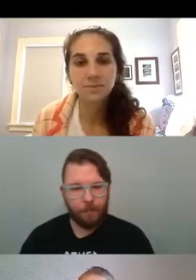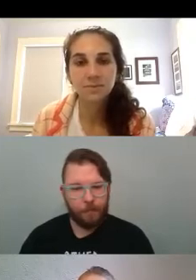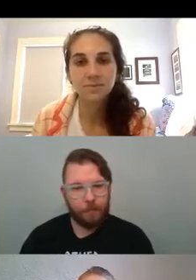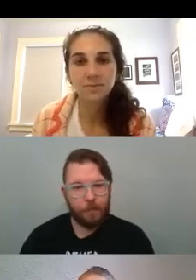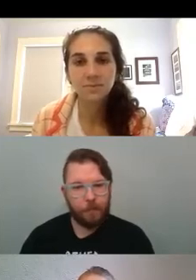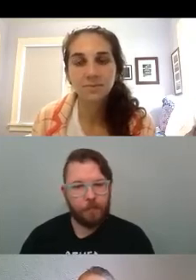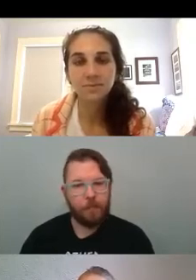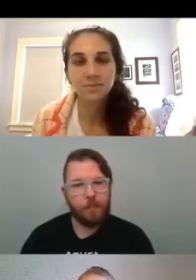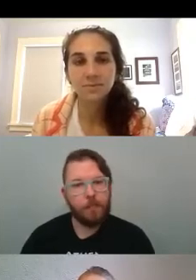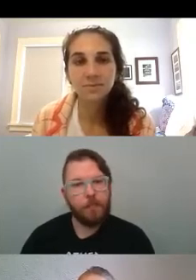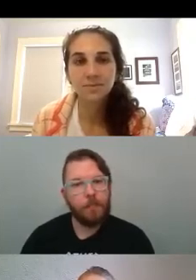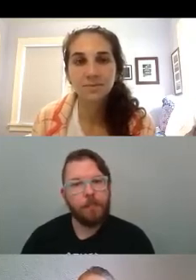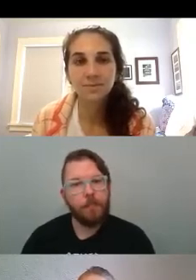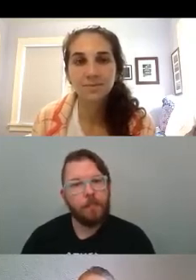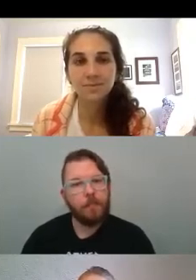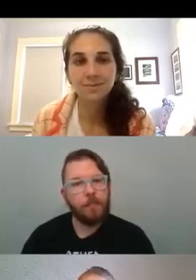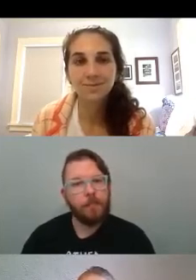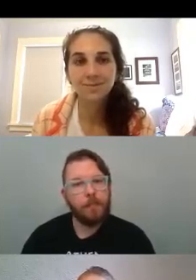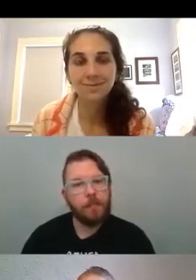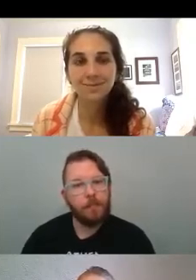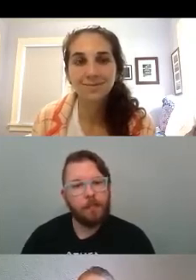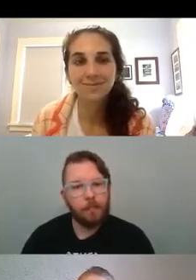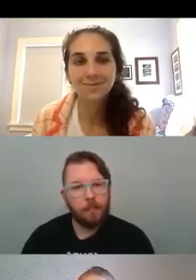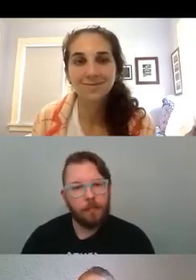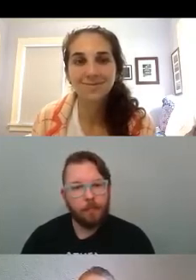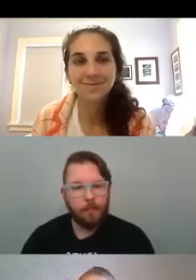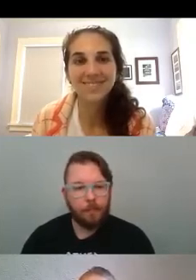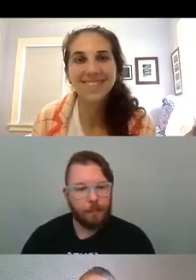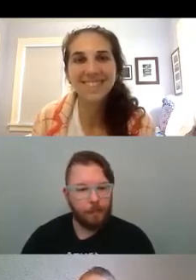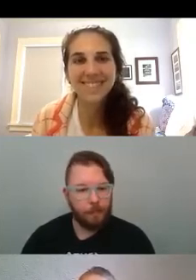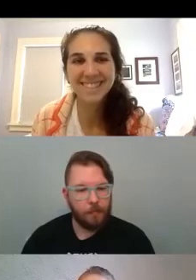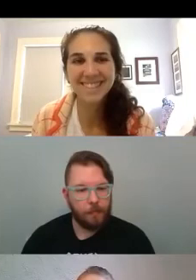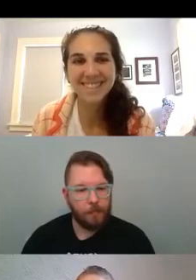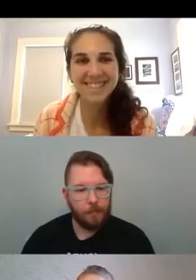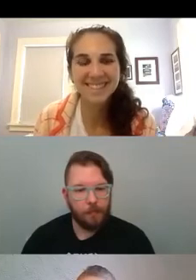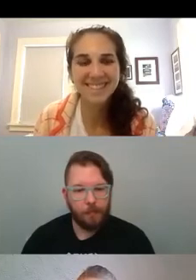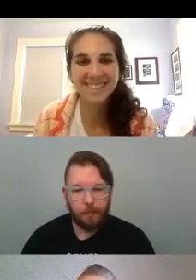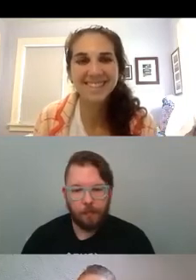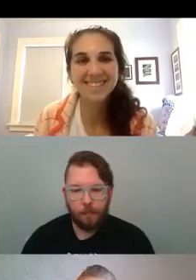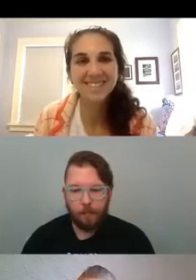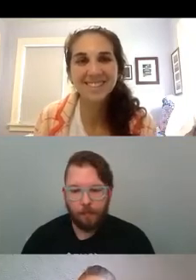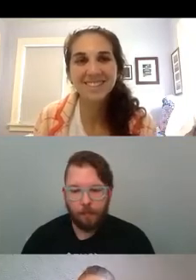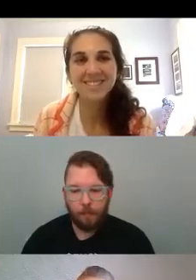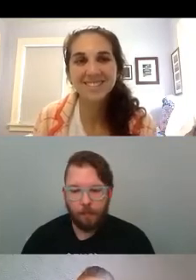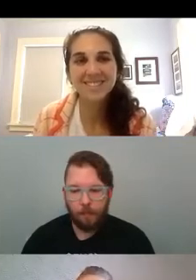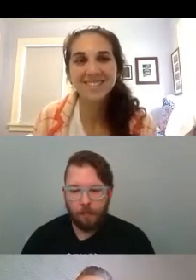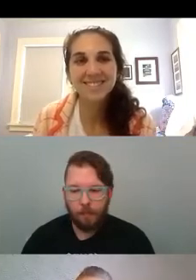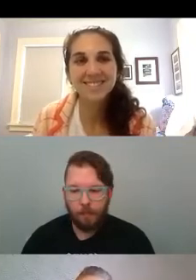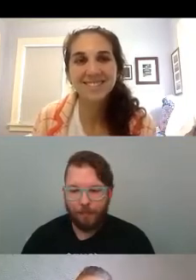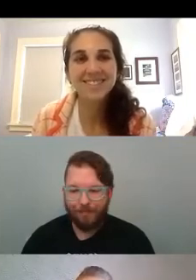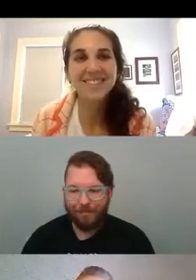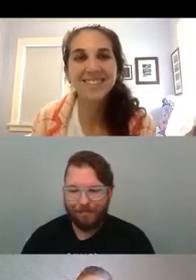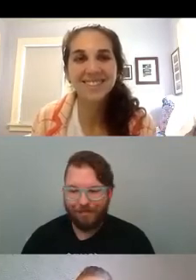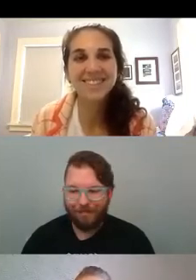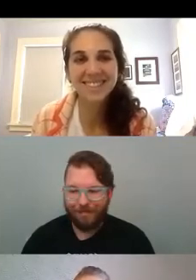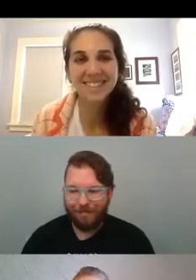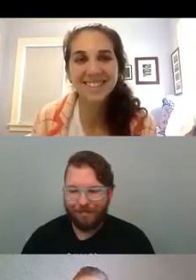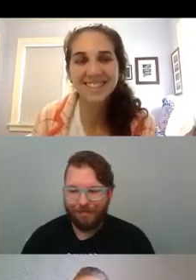I also strongly encourage you to check out some of those videos. You can find them on our Facebook, I think, but I find them delightful.